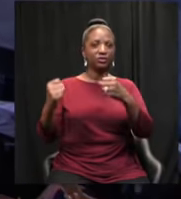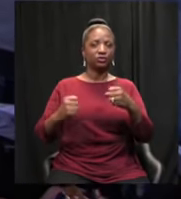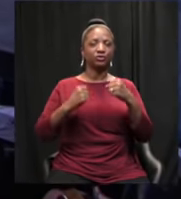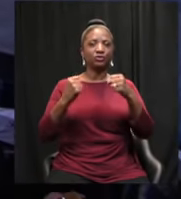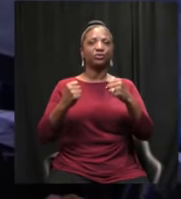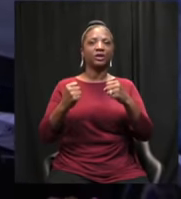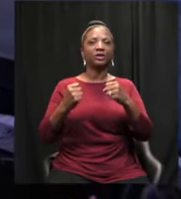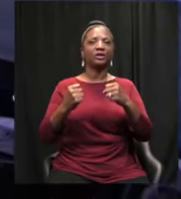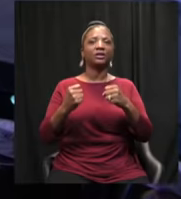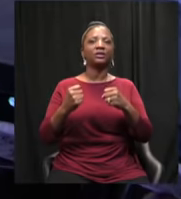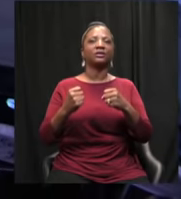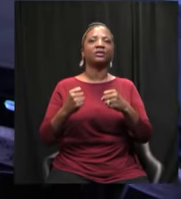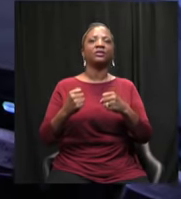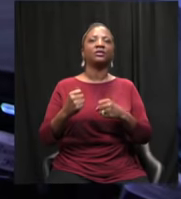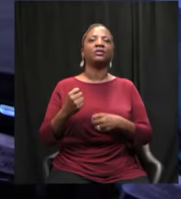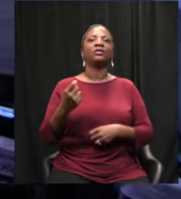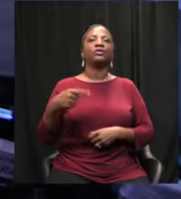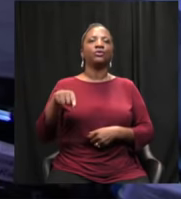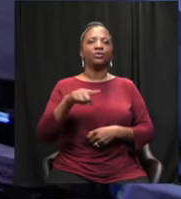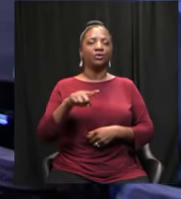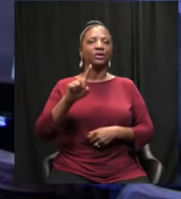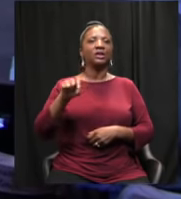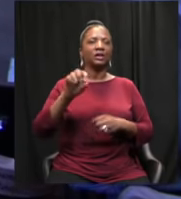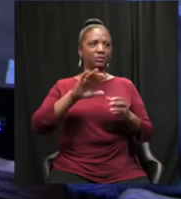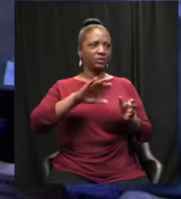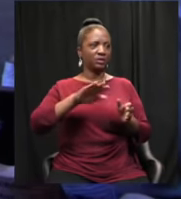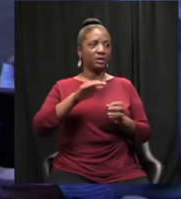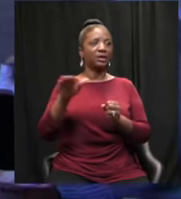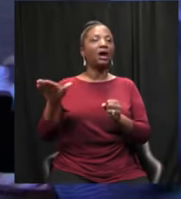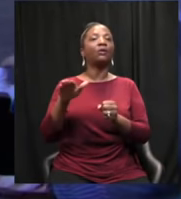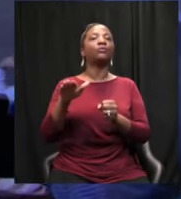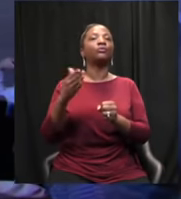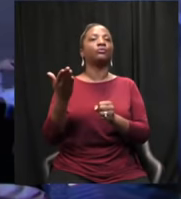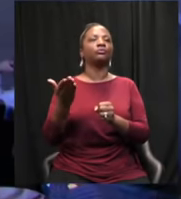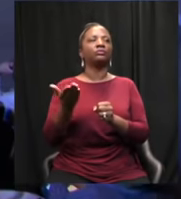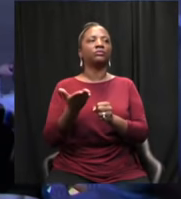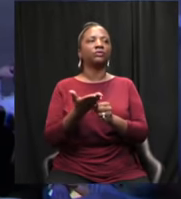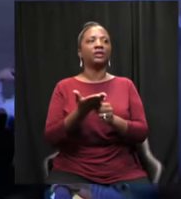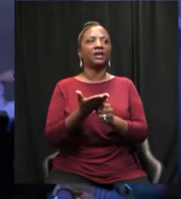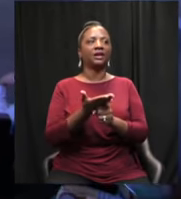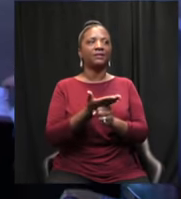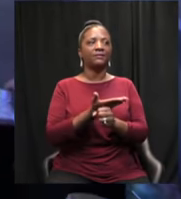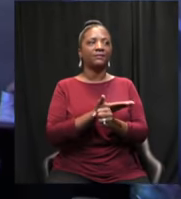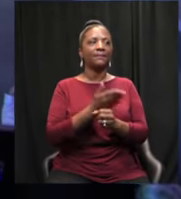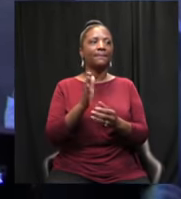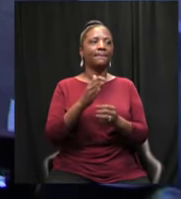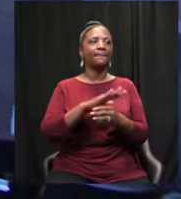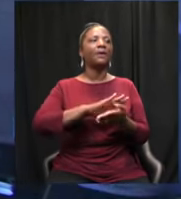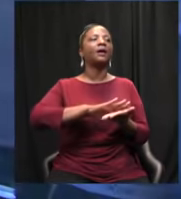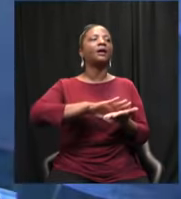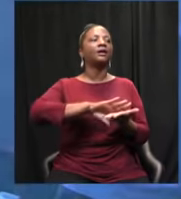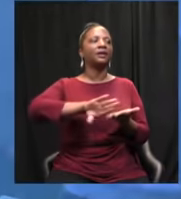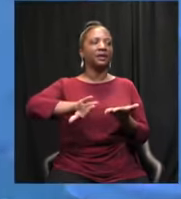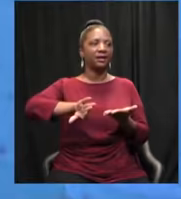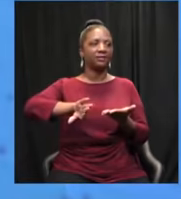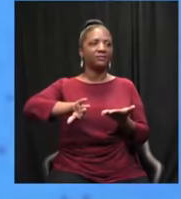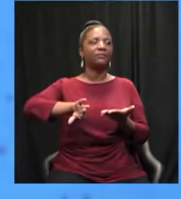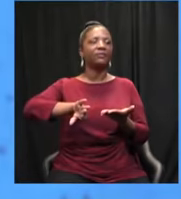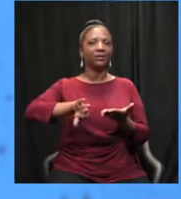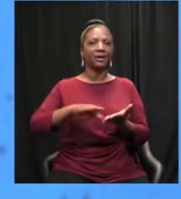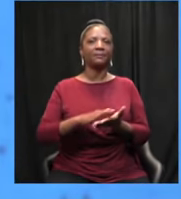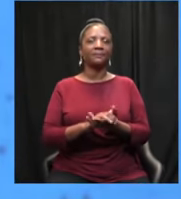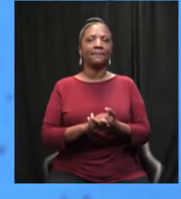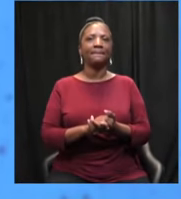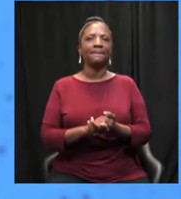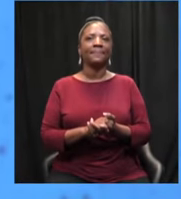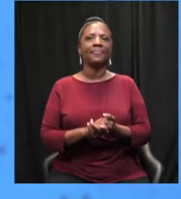your job. It is the strength that you need when there's division and chaos in your house. Because I want you to understand, I gave